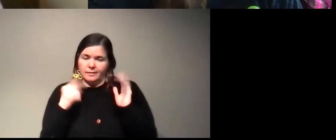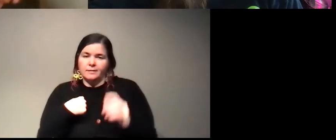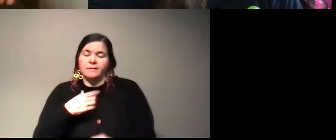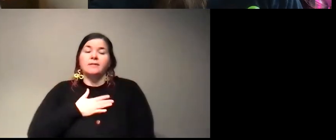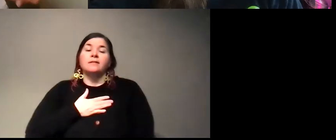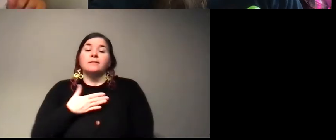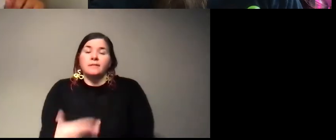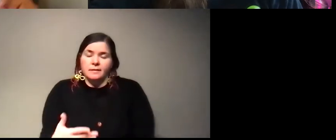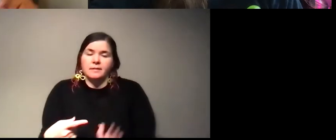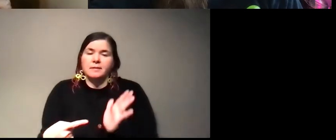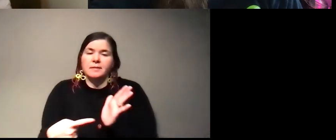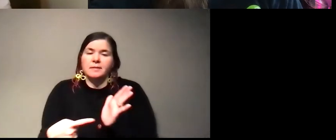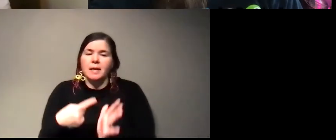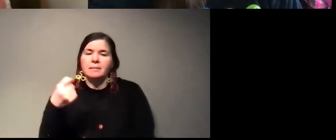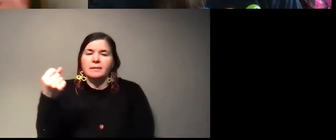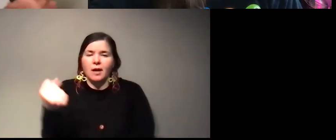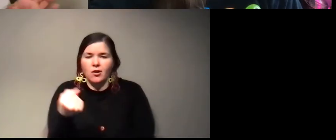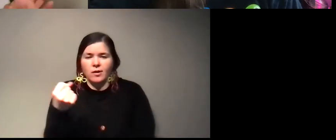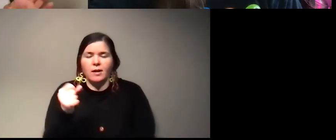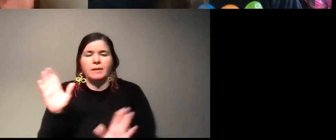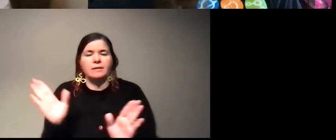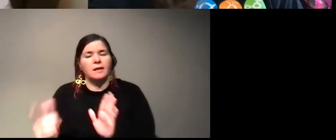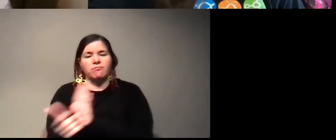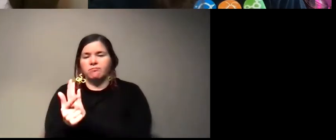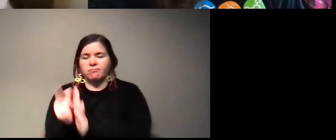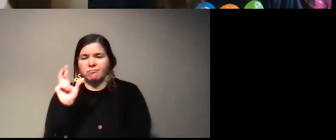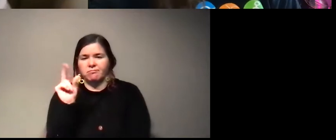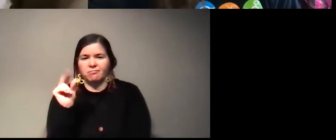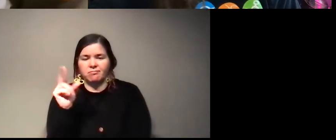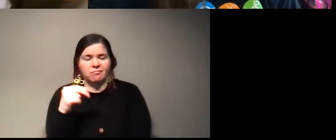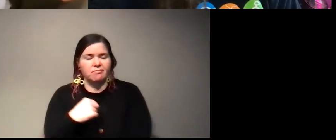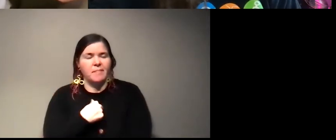in on the occasional Saturday, but Sundays are off limits. I just feel